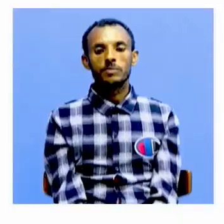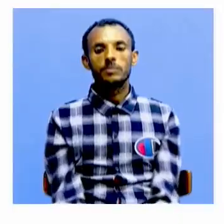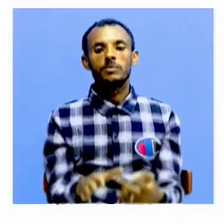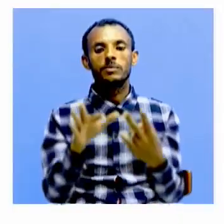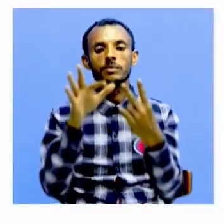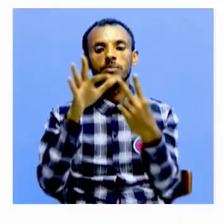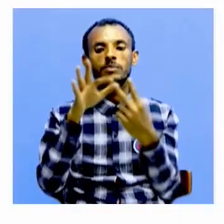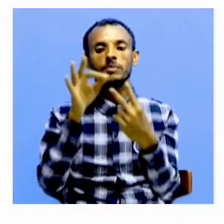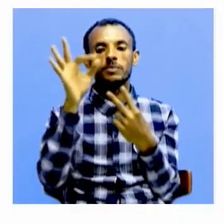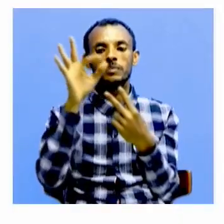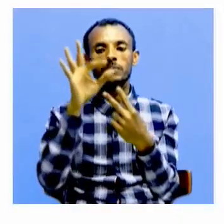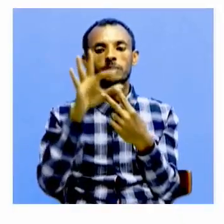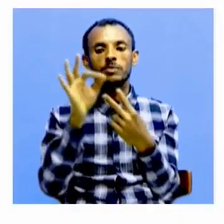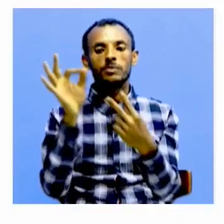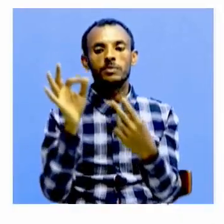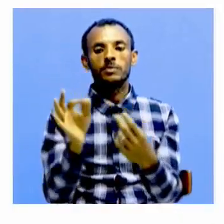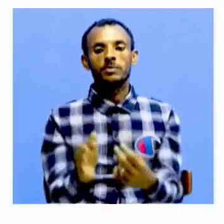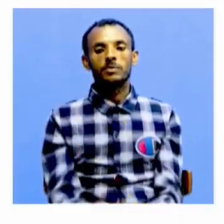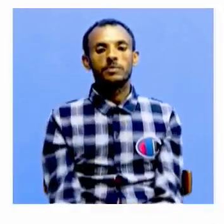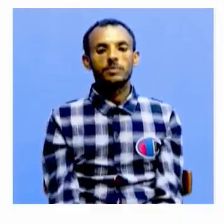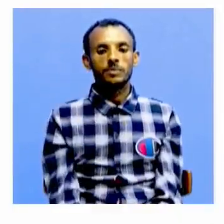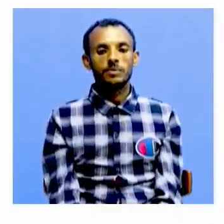Choose